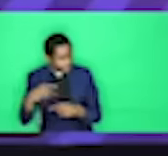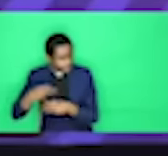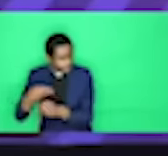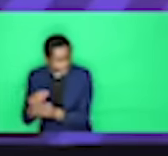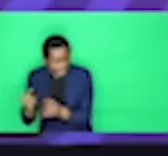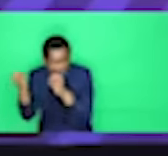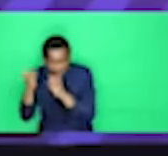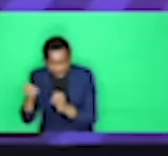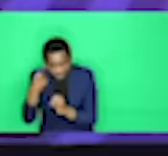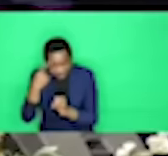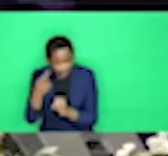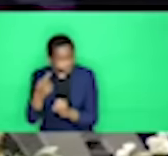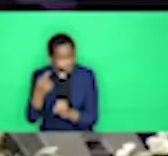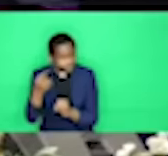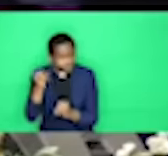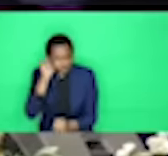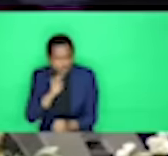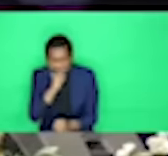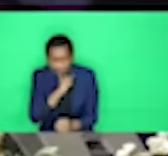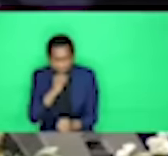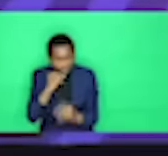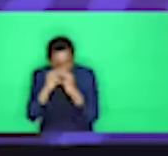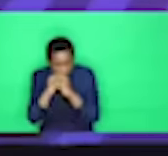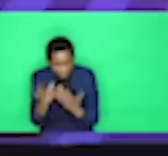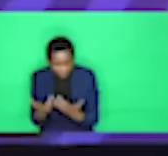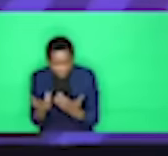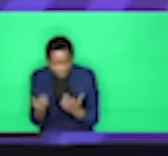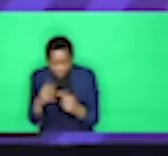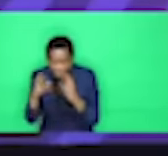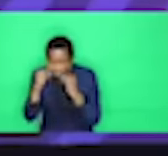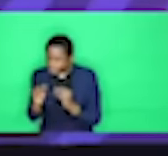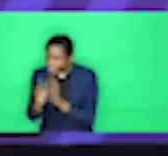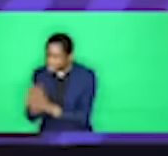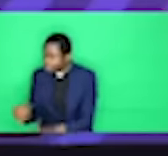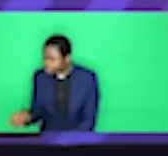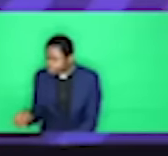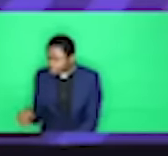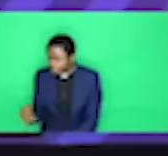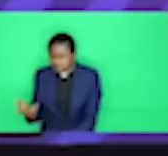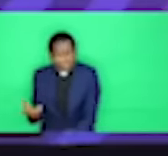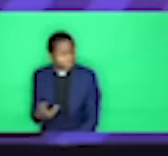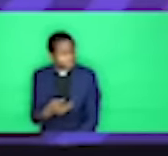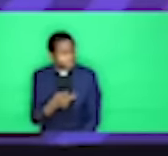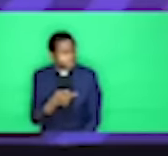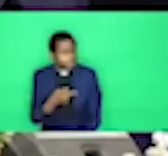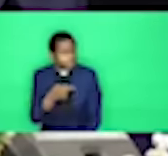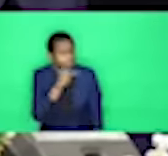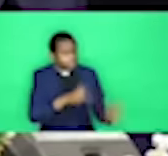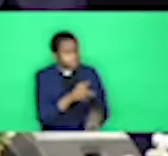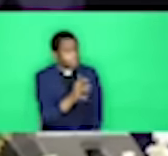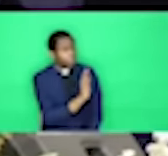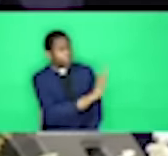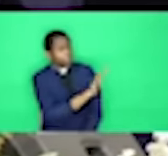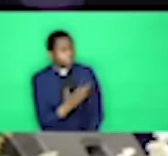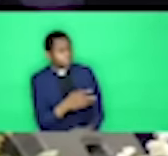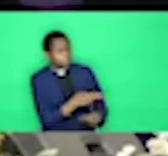worship? He, when Moses questioned, he said, the people. I didn't see, and now, so for Penny went to me and you could name his answer or